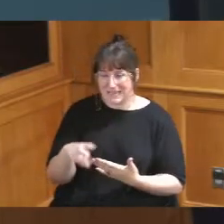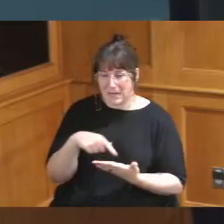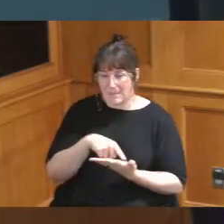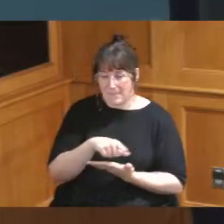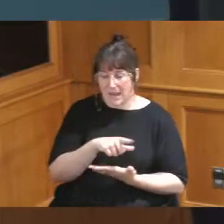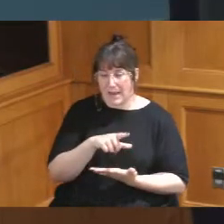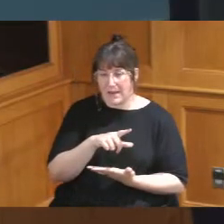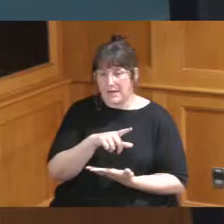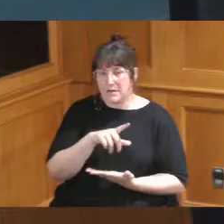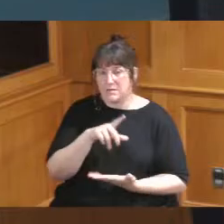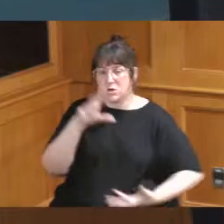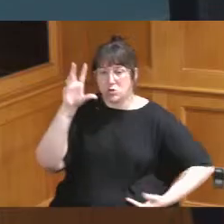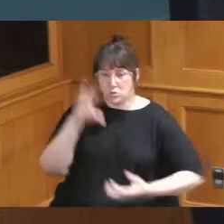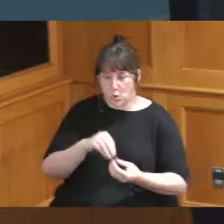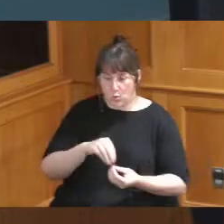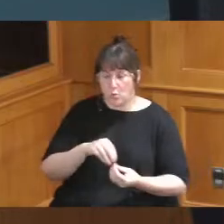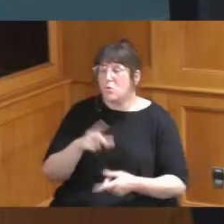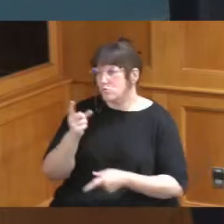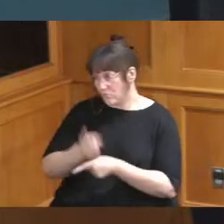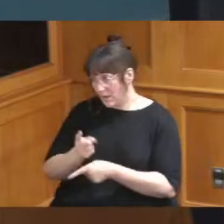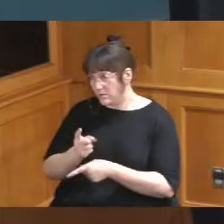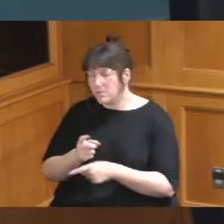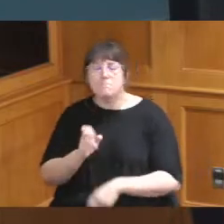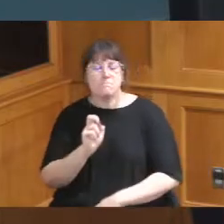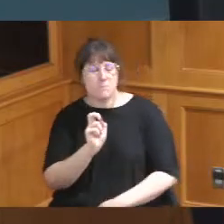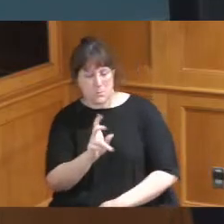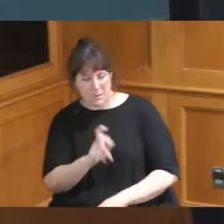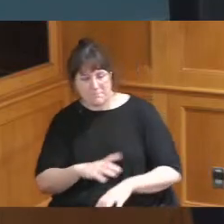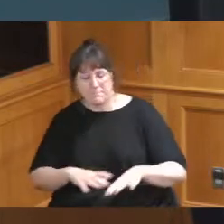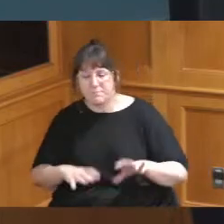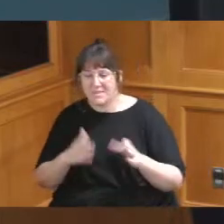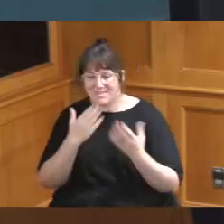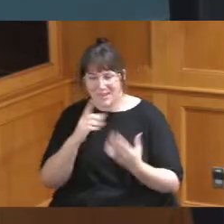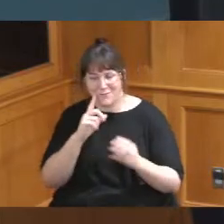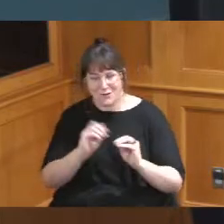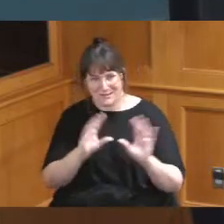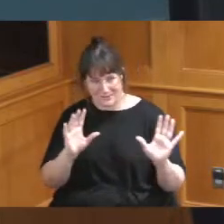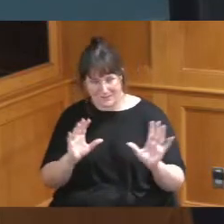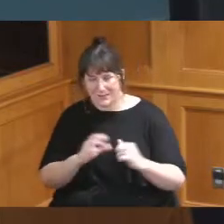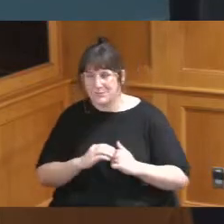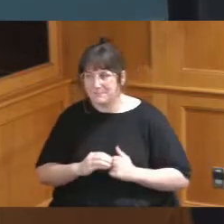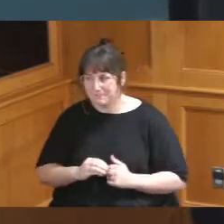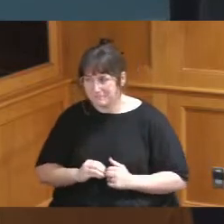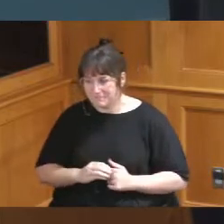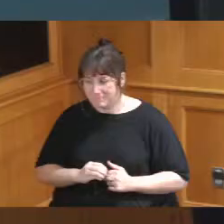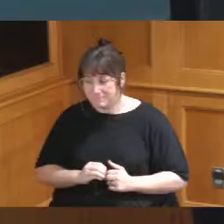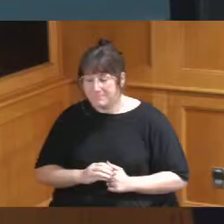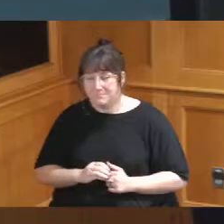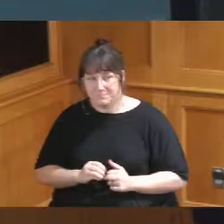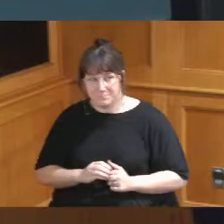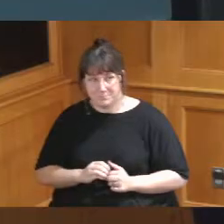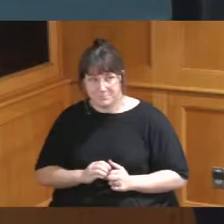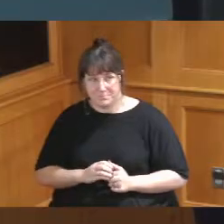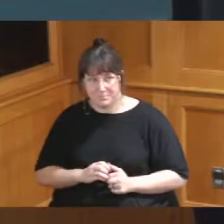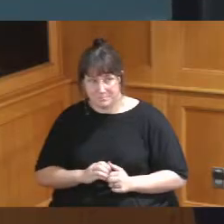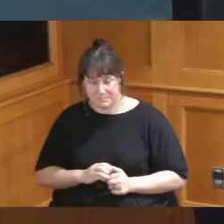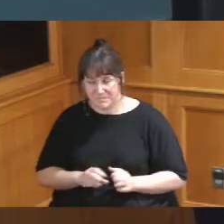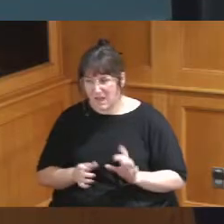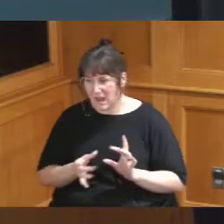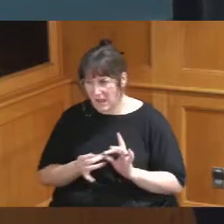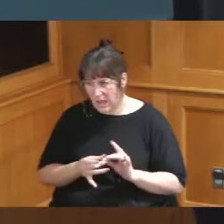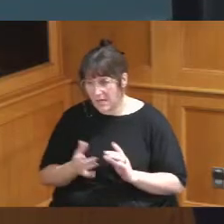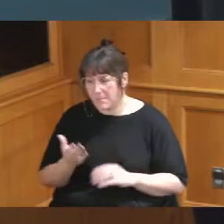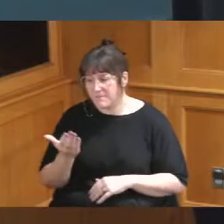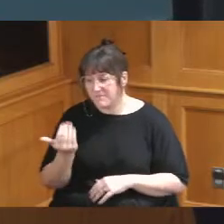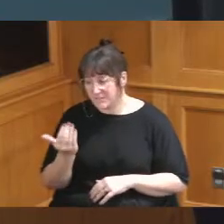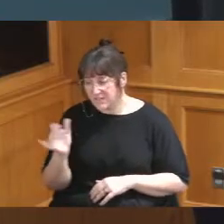at one time. That is correct. All right. Okay, thank you for the clarity. Thank you. Yes, ma'am. And I just did want to comment on item